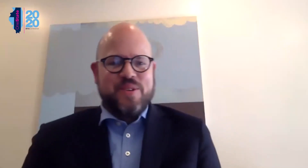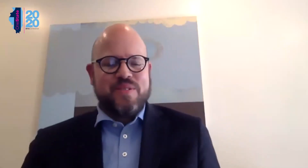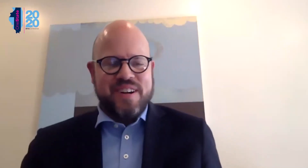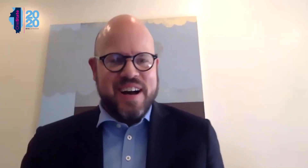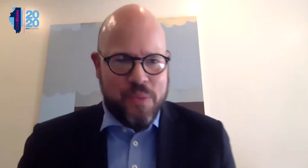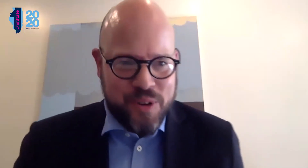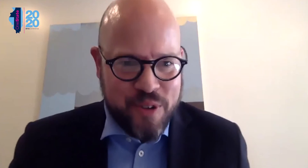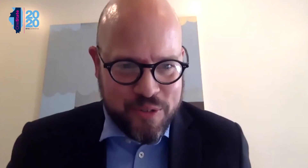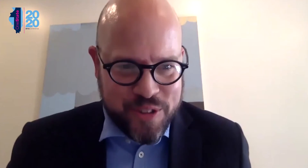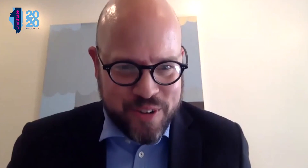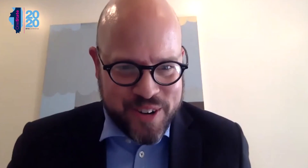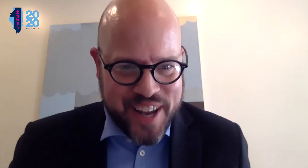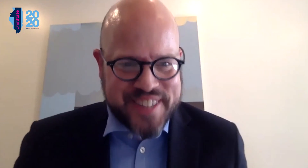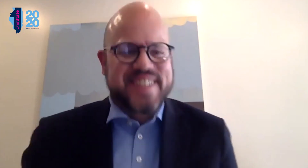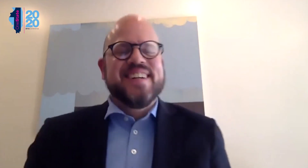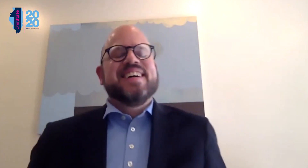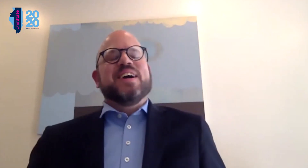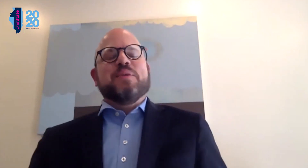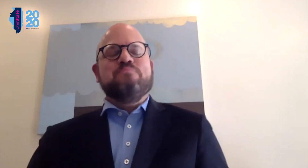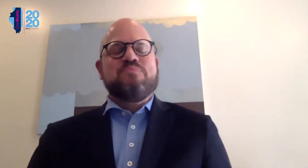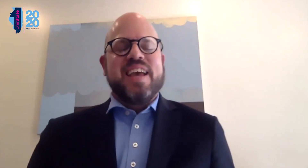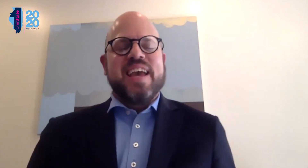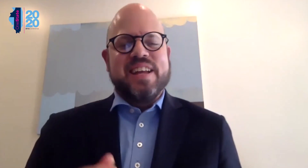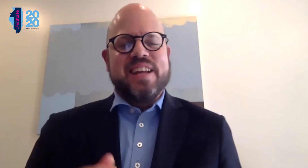Thanks, Bindu. I will vote for the fair tax.